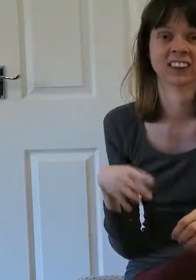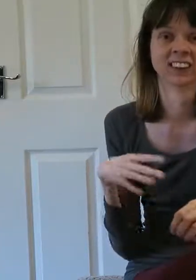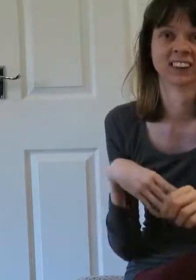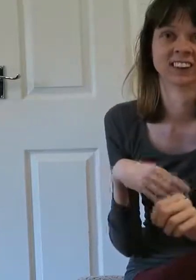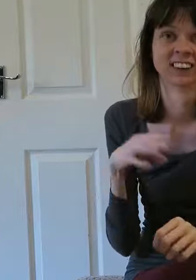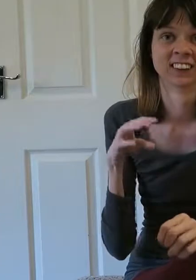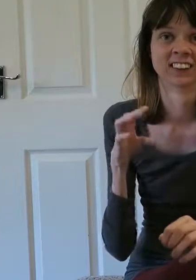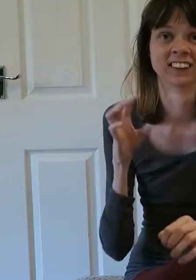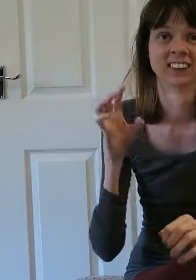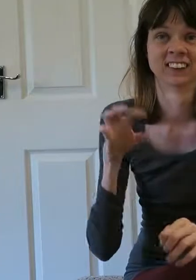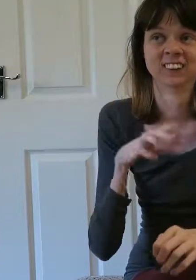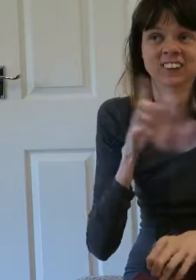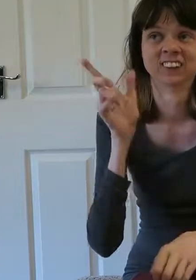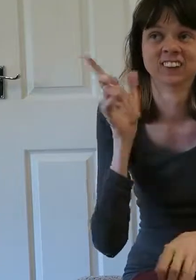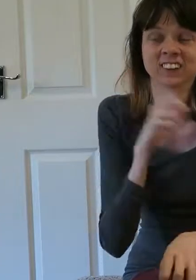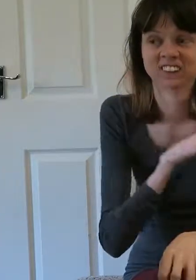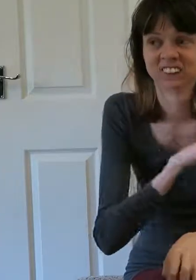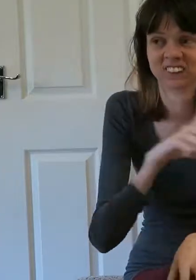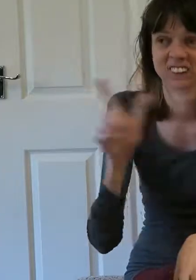computer.